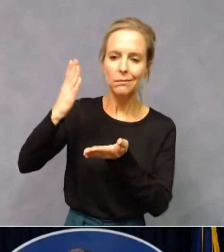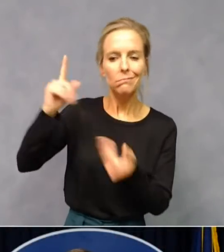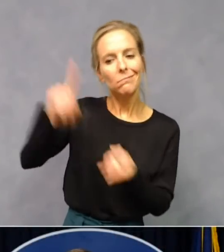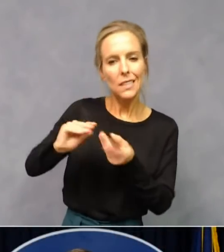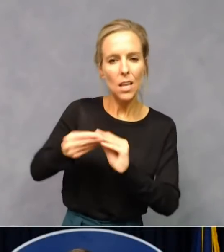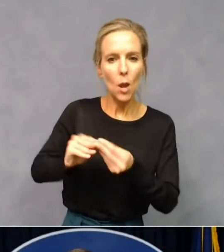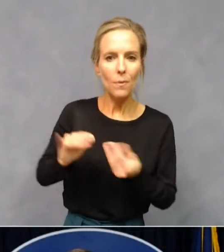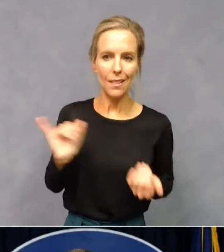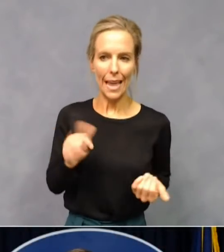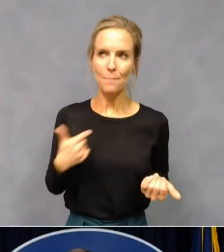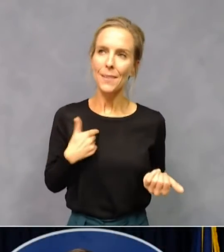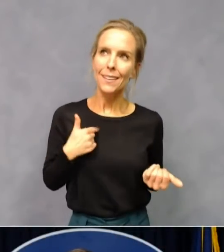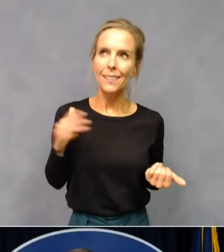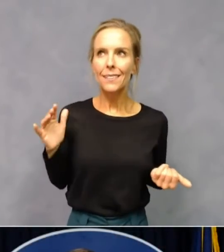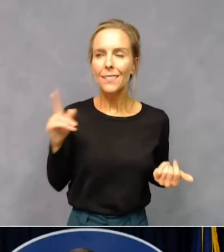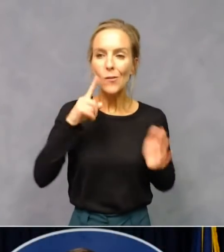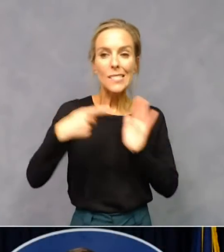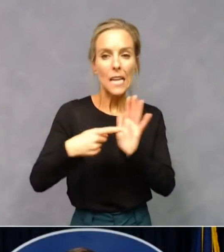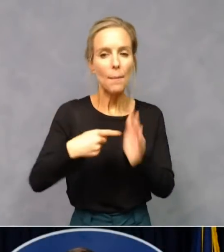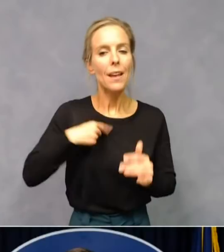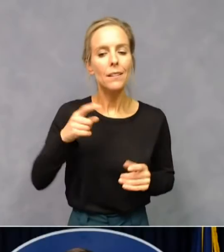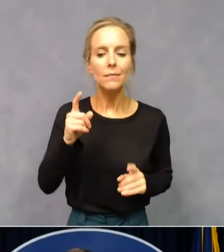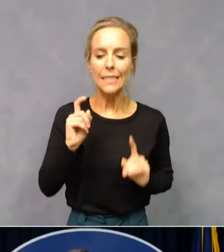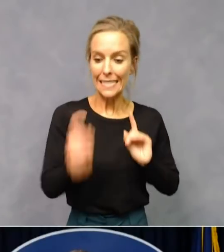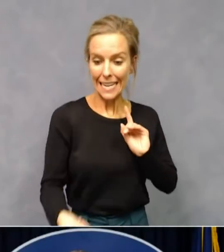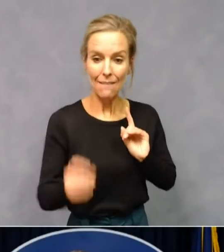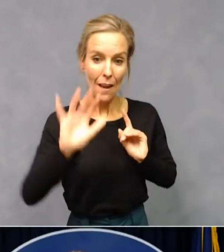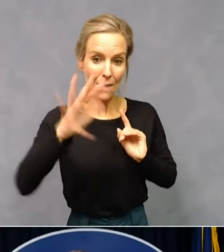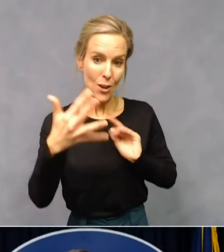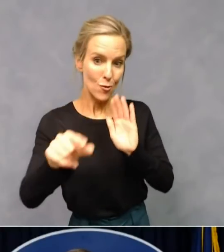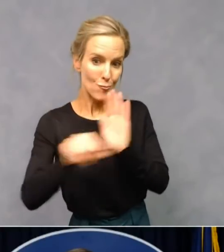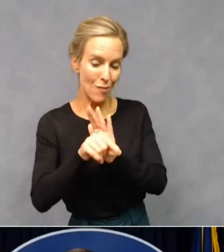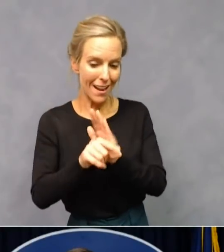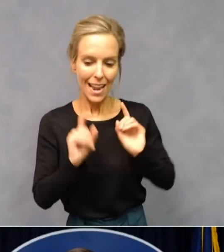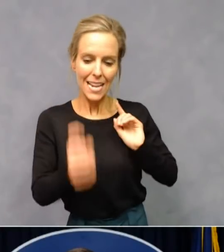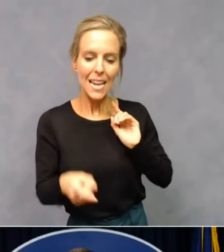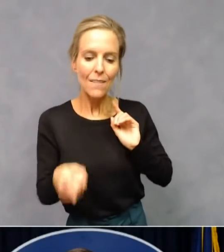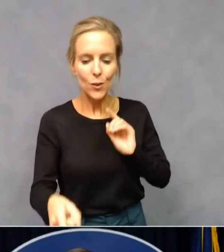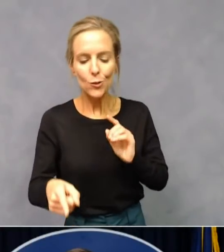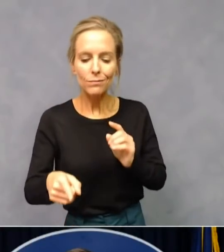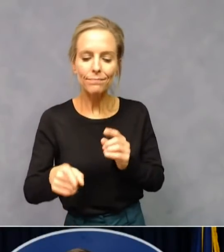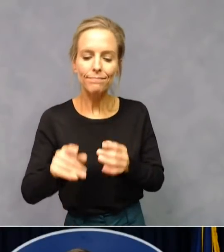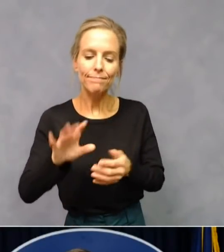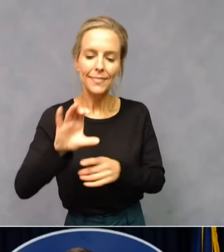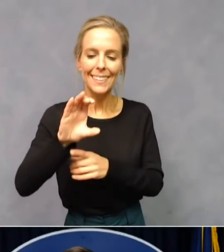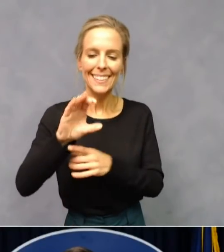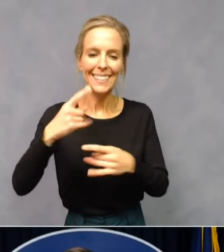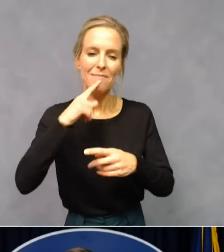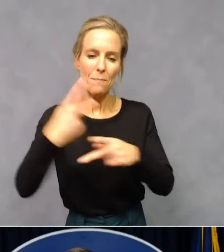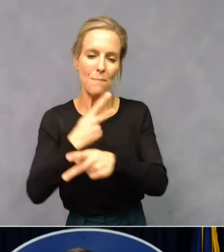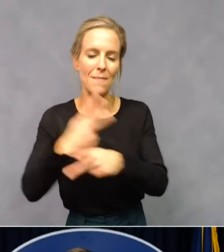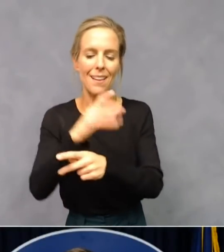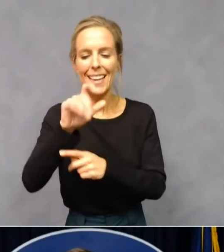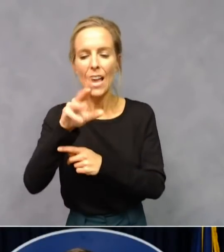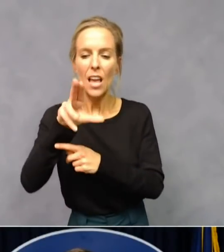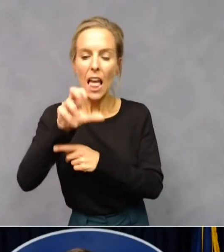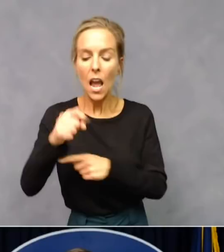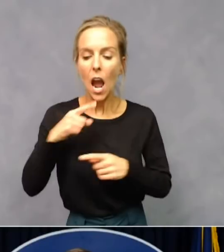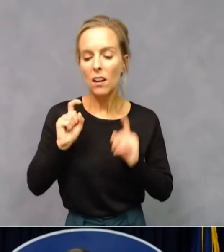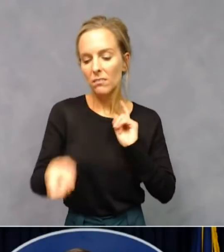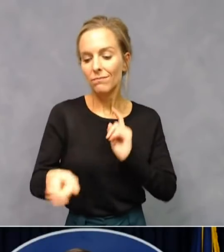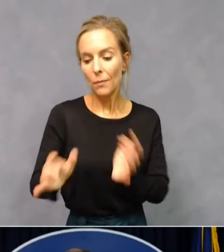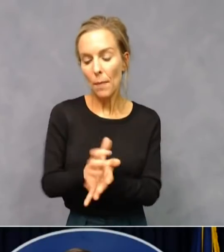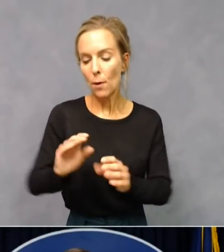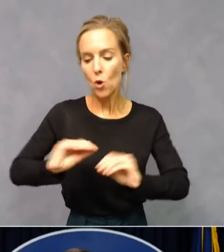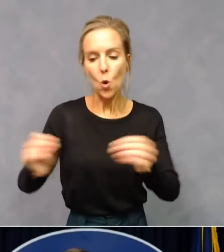giving a fifth grader calculus, giving them no time to learn how to do it,